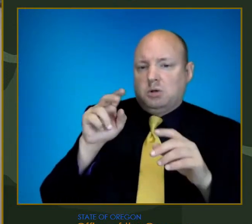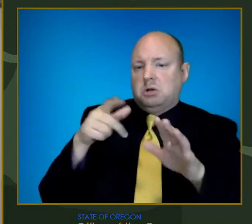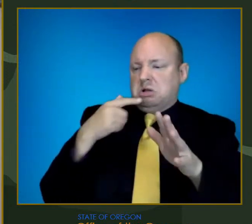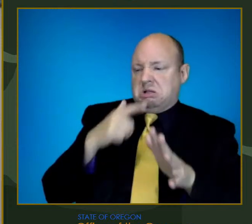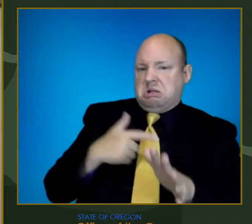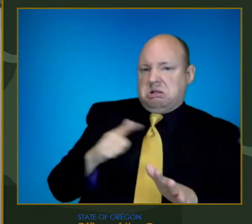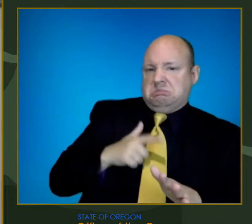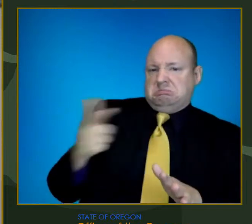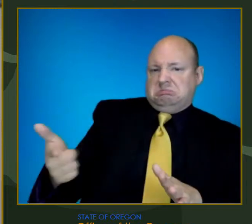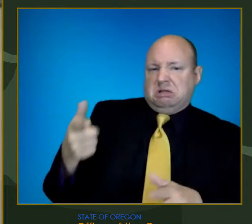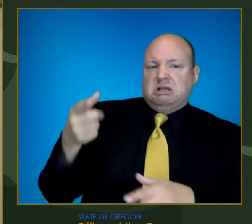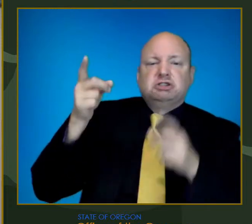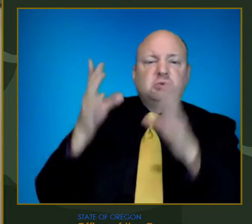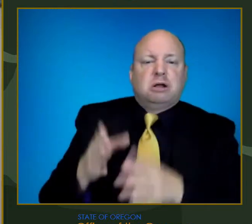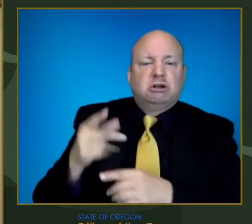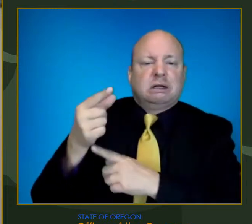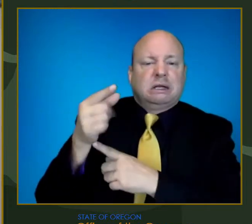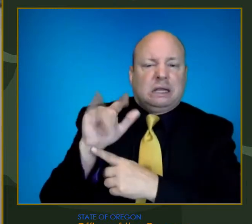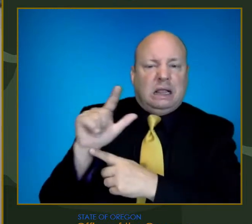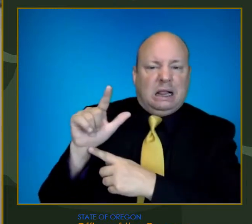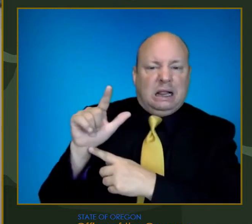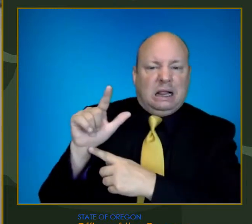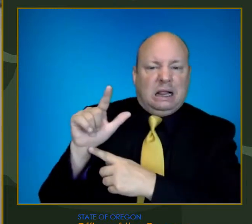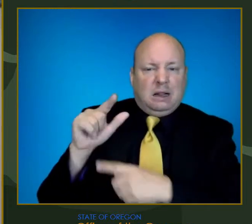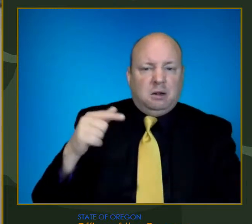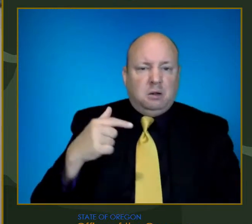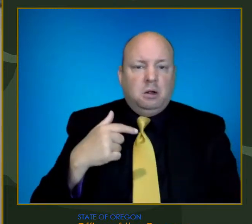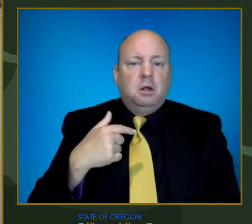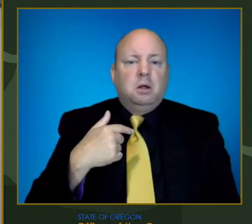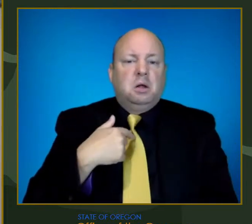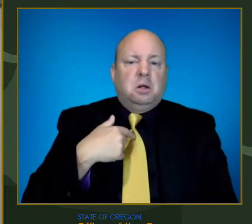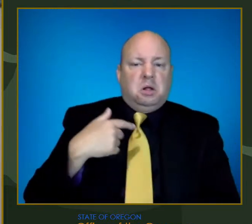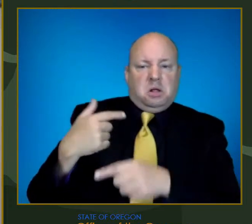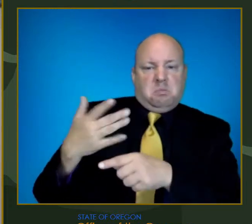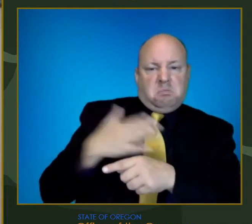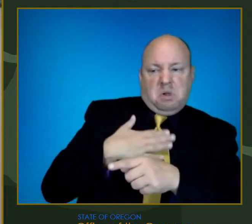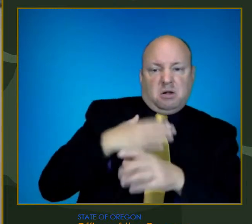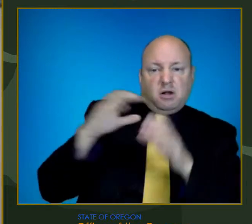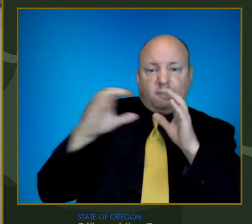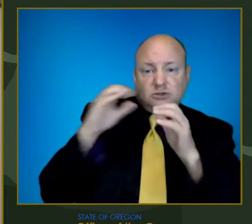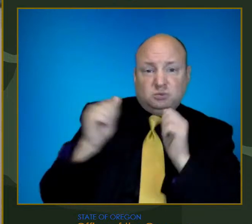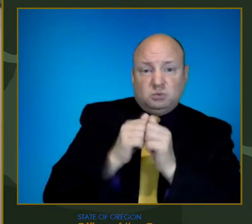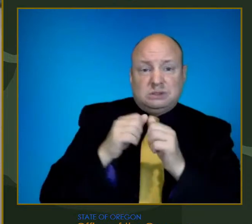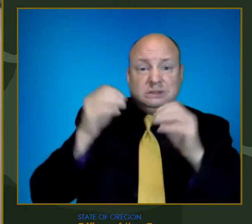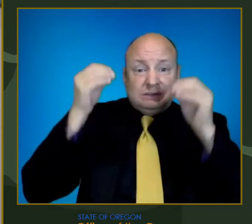to reiterate that in my conversations with educators, teachers,